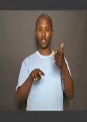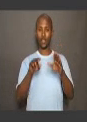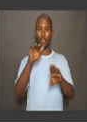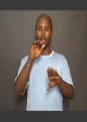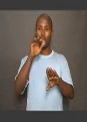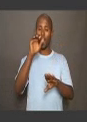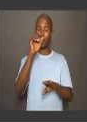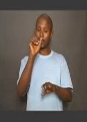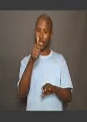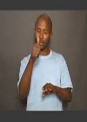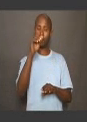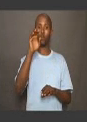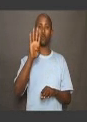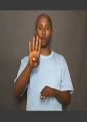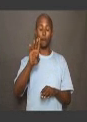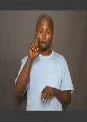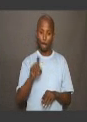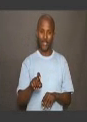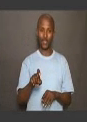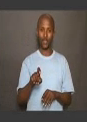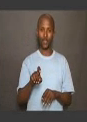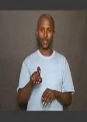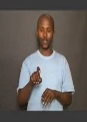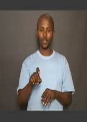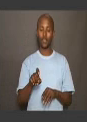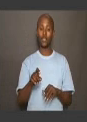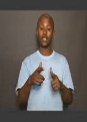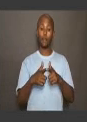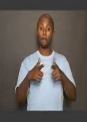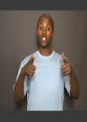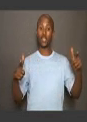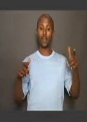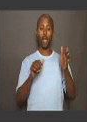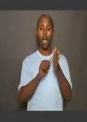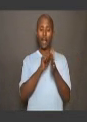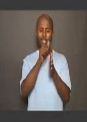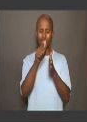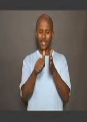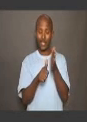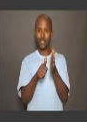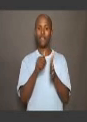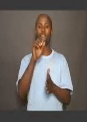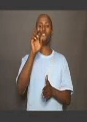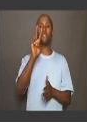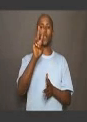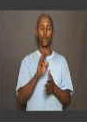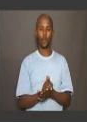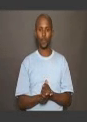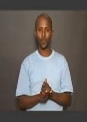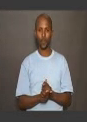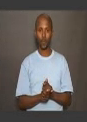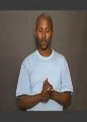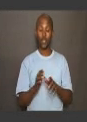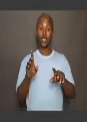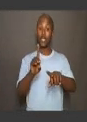that the vertex at 10, 4 must be at the major axis V.